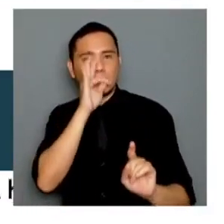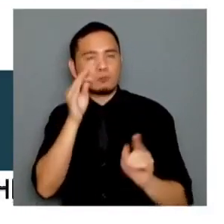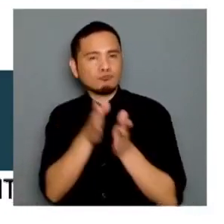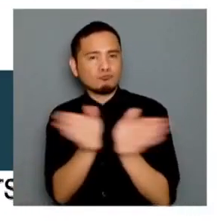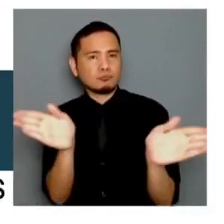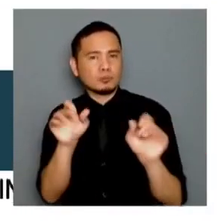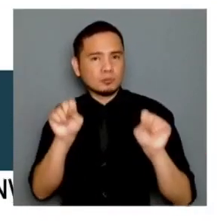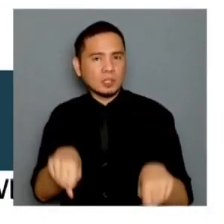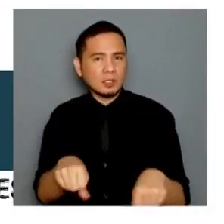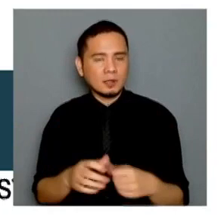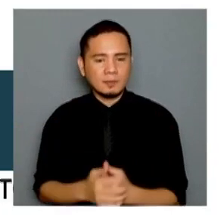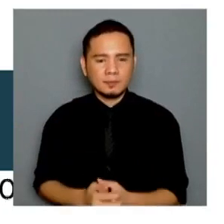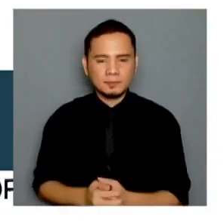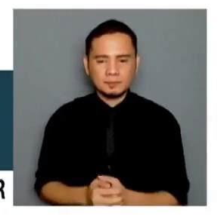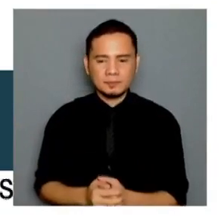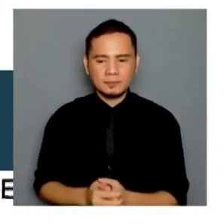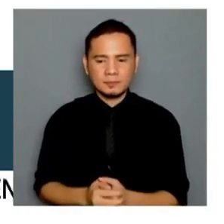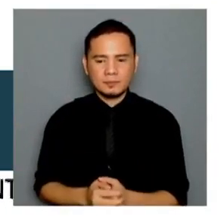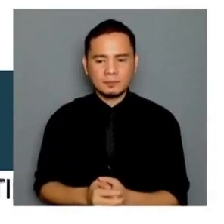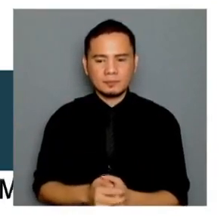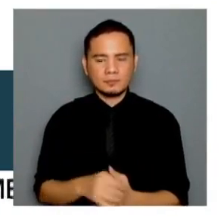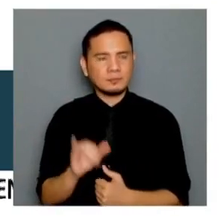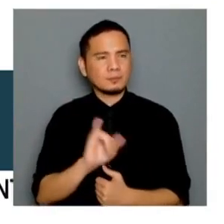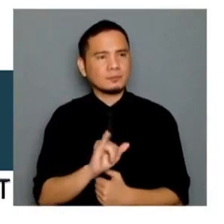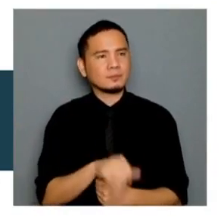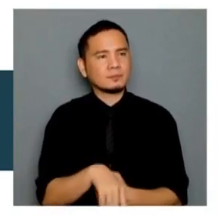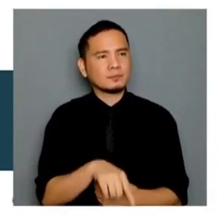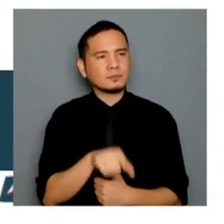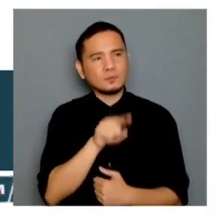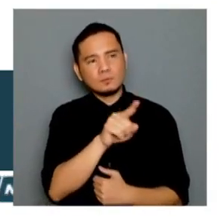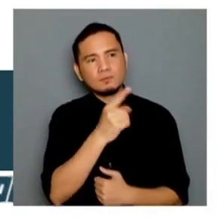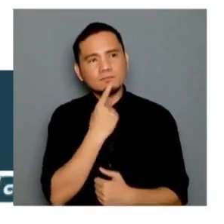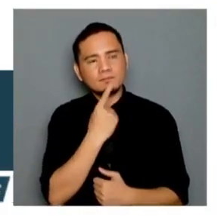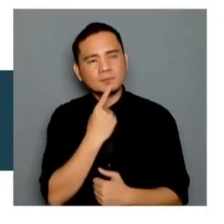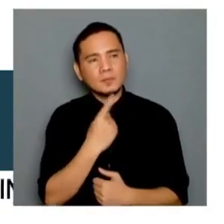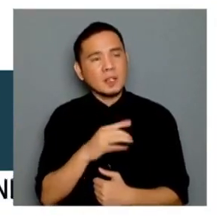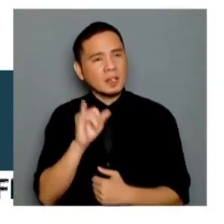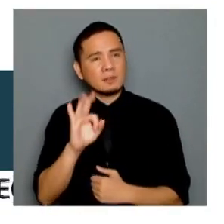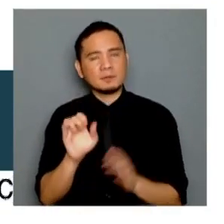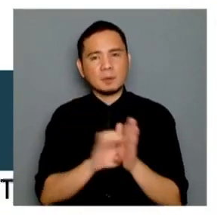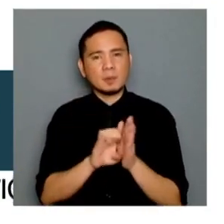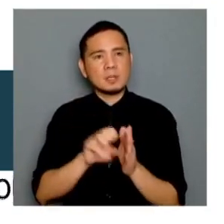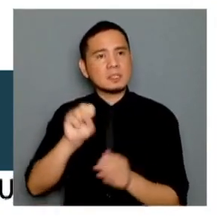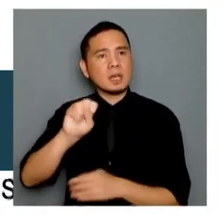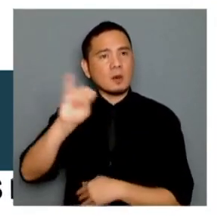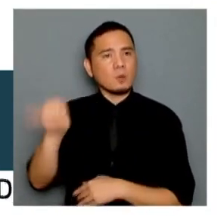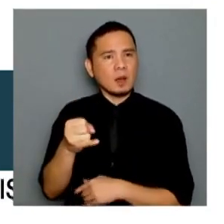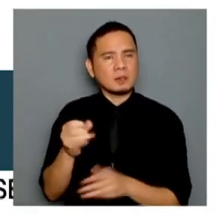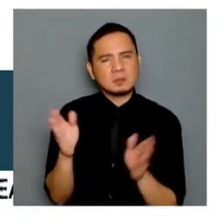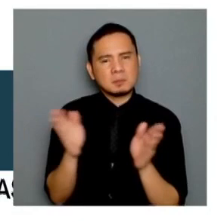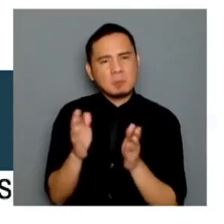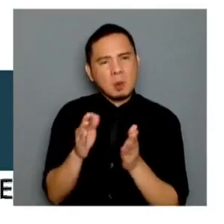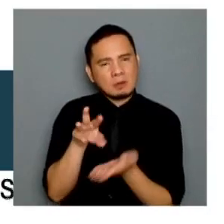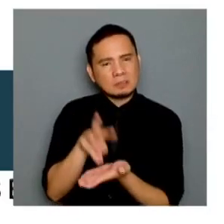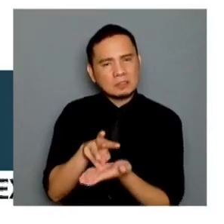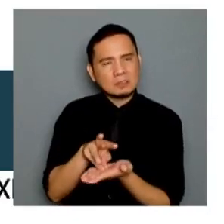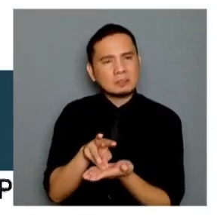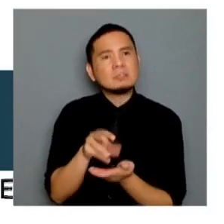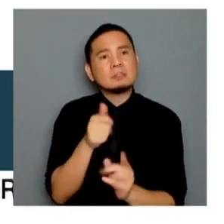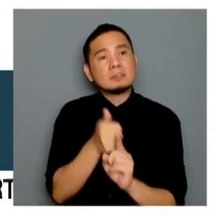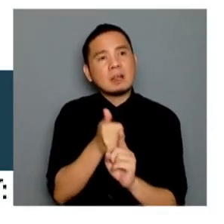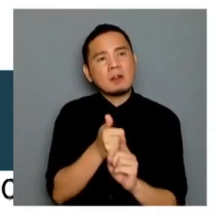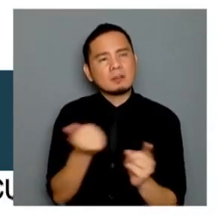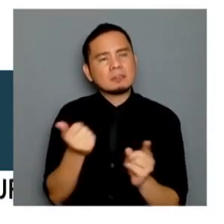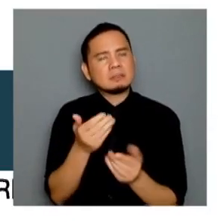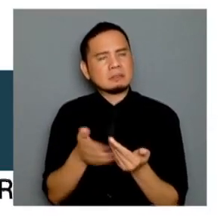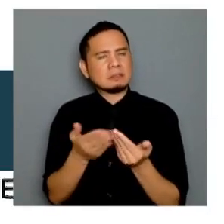course, you know, what do you say to those who may think that, of course, San Juan is a small city. You're able to deliver the services